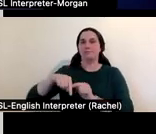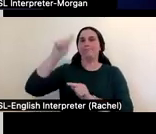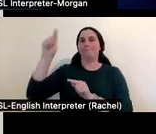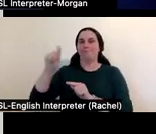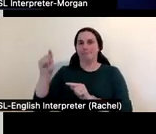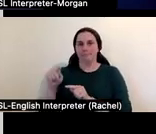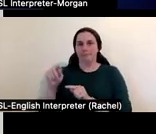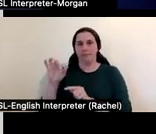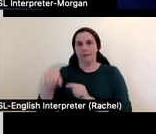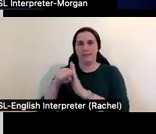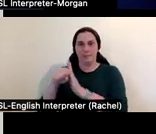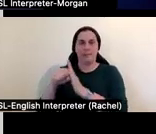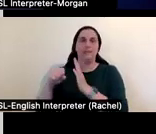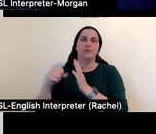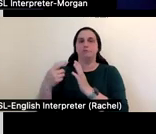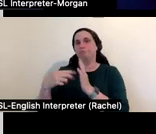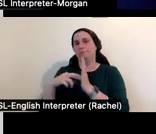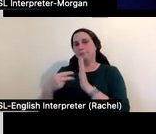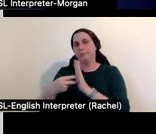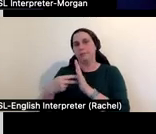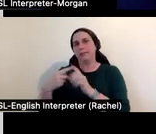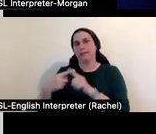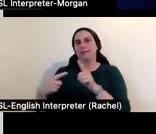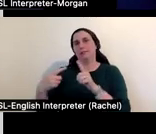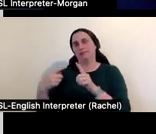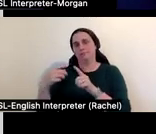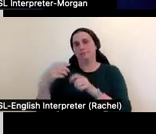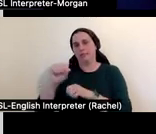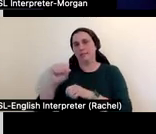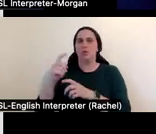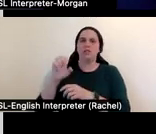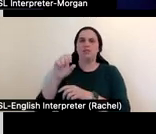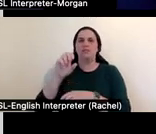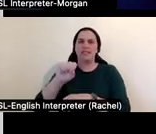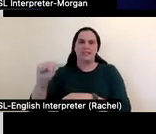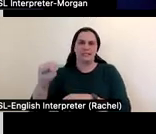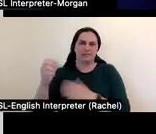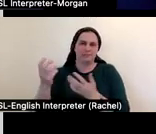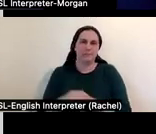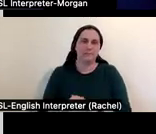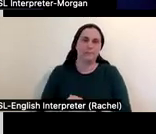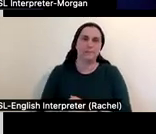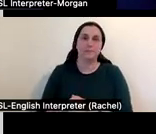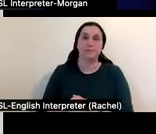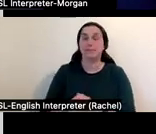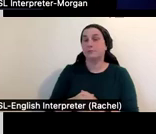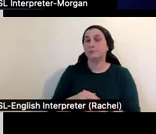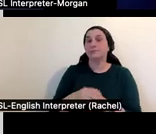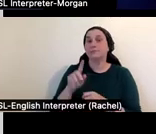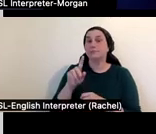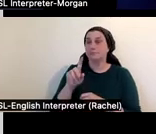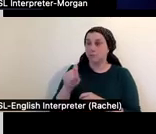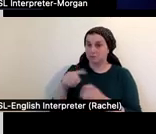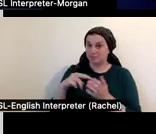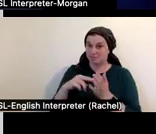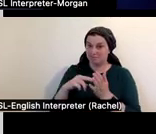it makes it like a double S sound. So sorry, I'm just trying to map it onto what I know, which is English, but I'm thinking A, B, C, E, F, G,